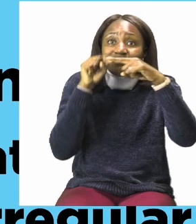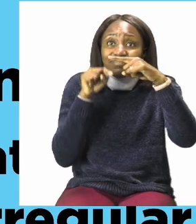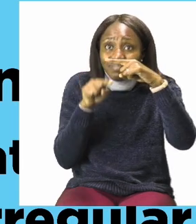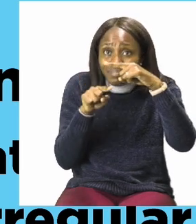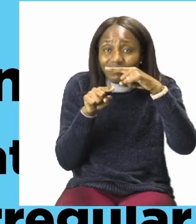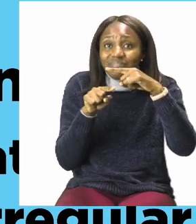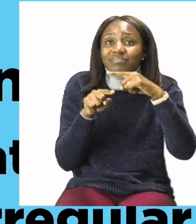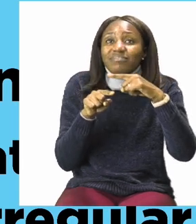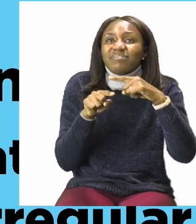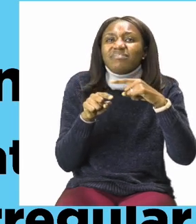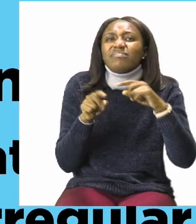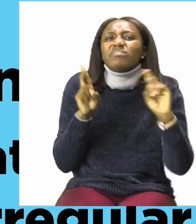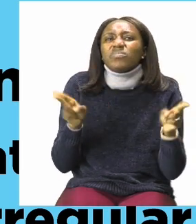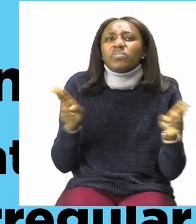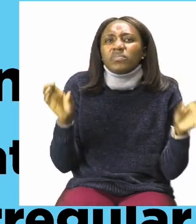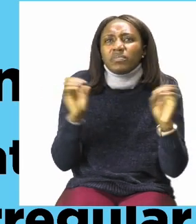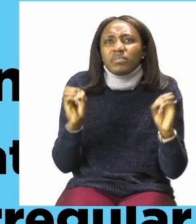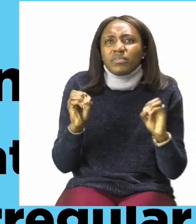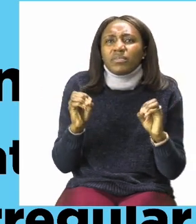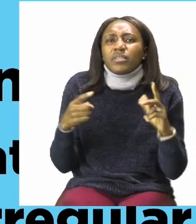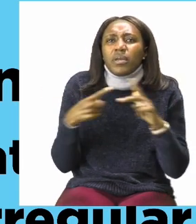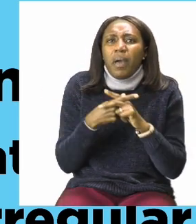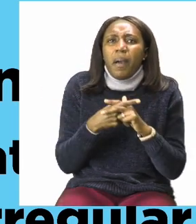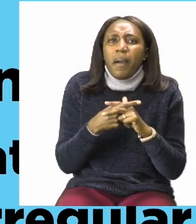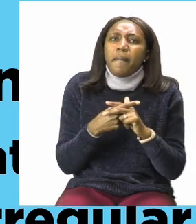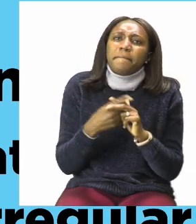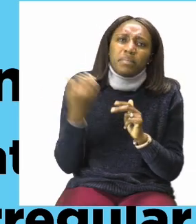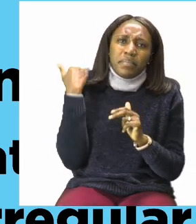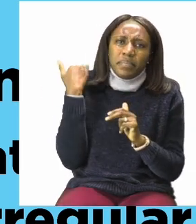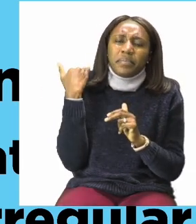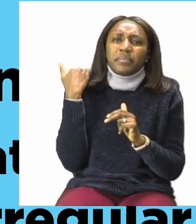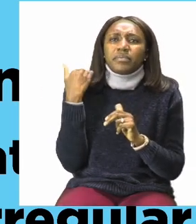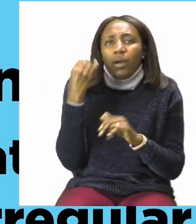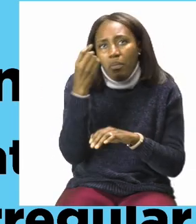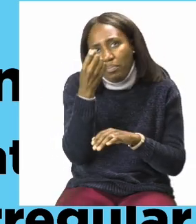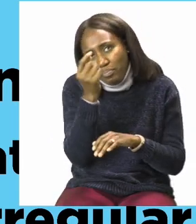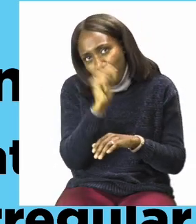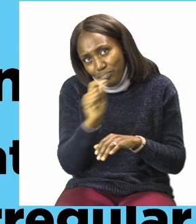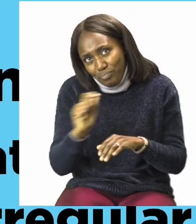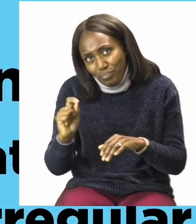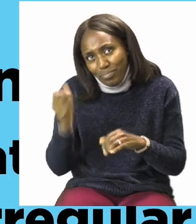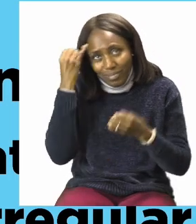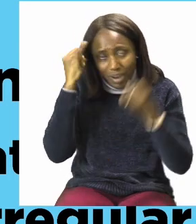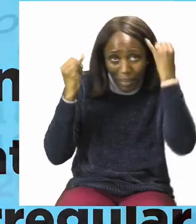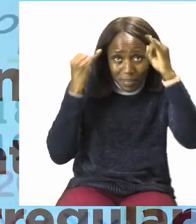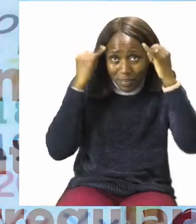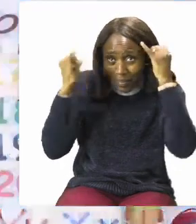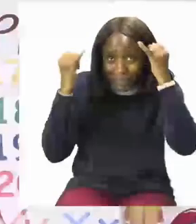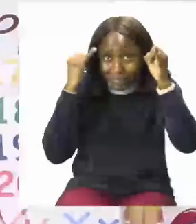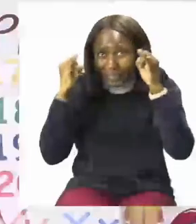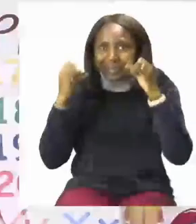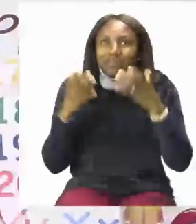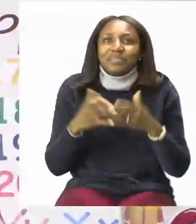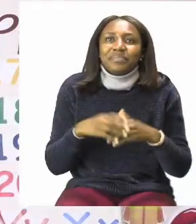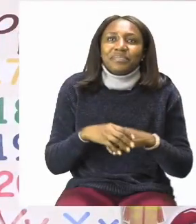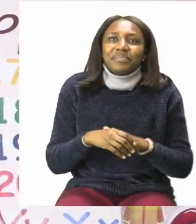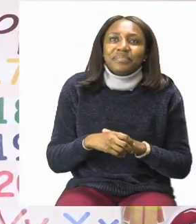multiplication, division, irregular past tense, and creative writing.